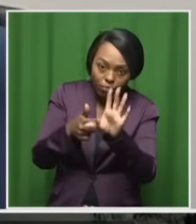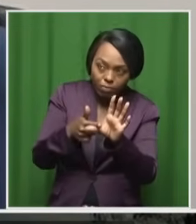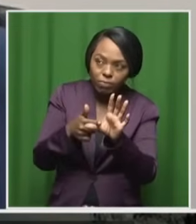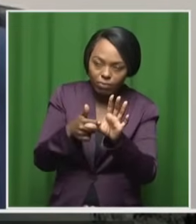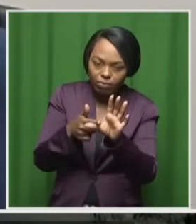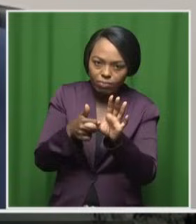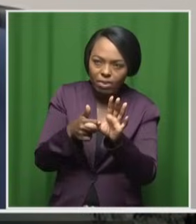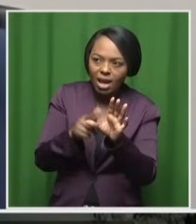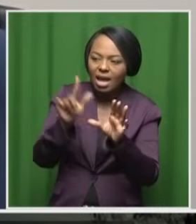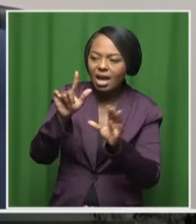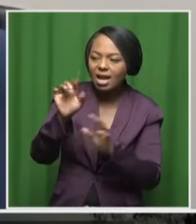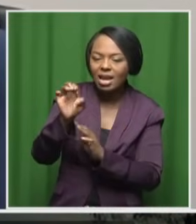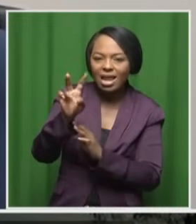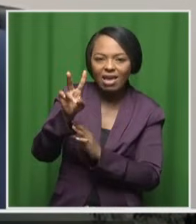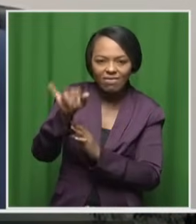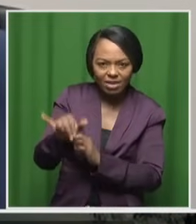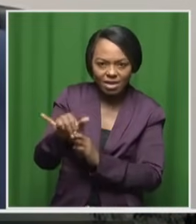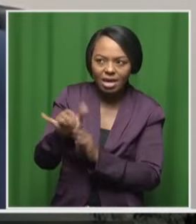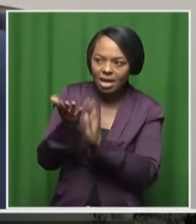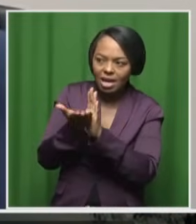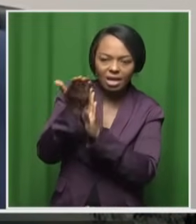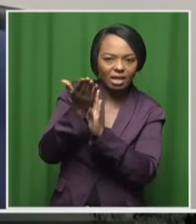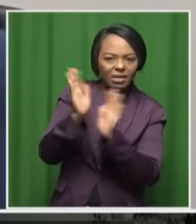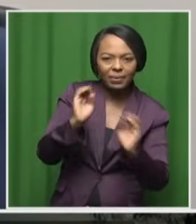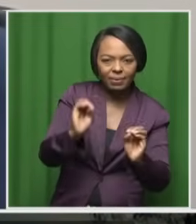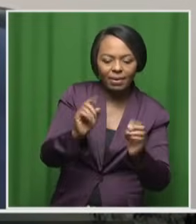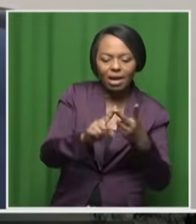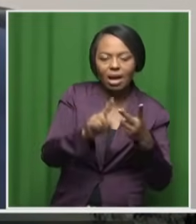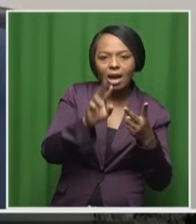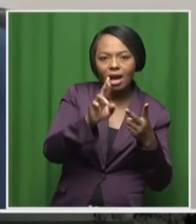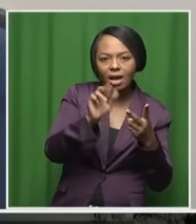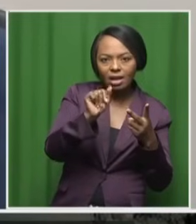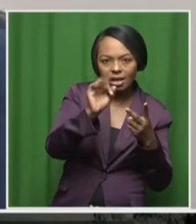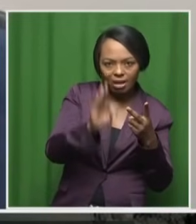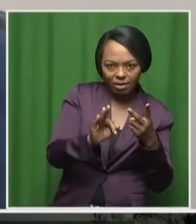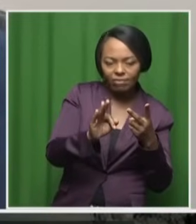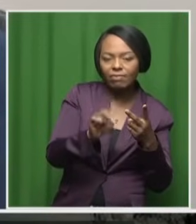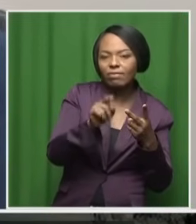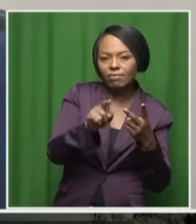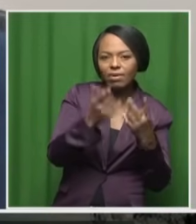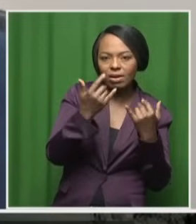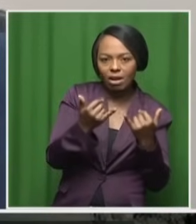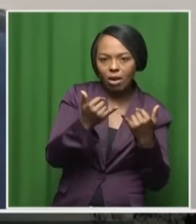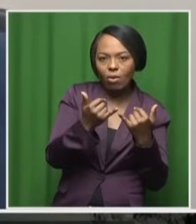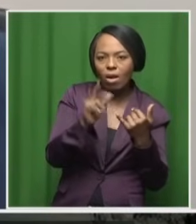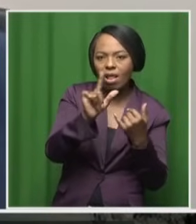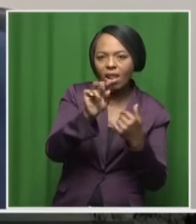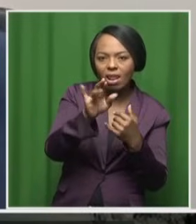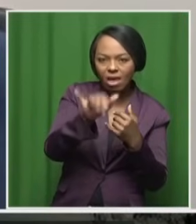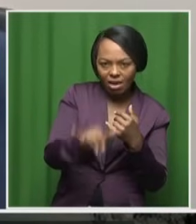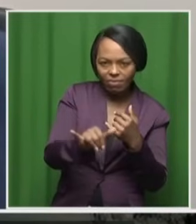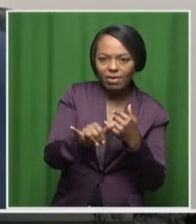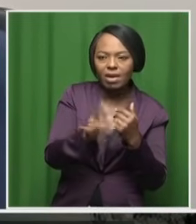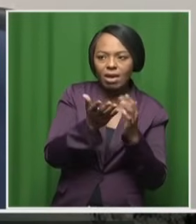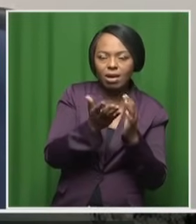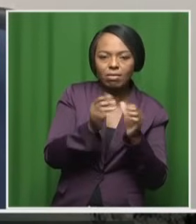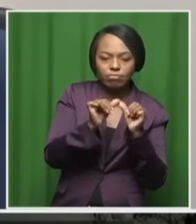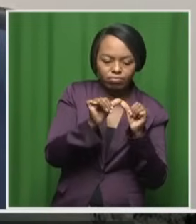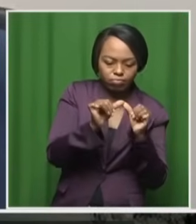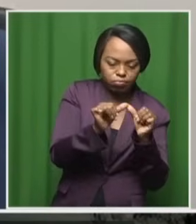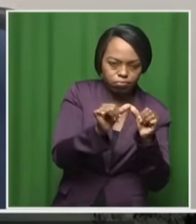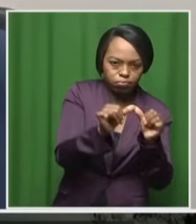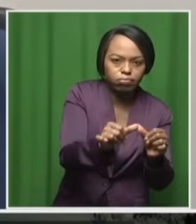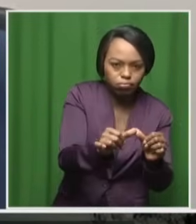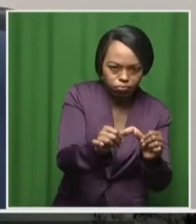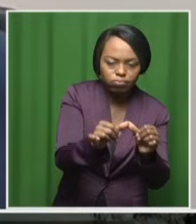there's the general fuel levy and the road accident fund levy. So we heard in the budget that they're going to be maintained, because had